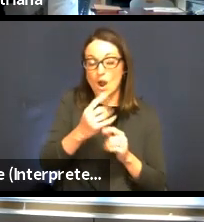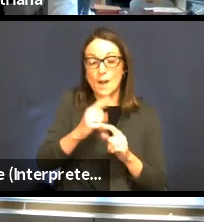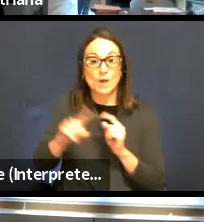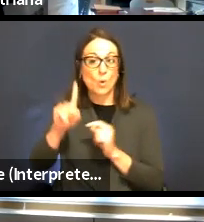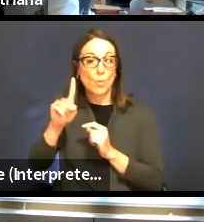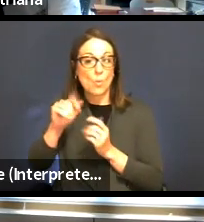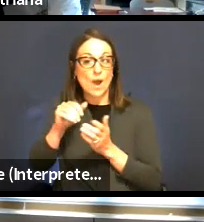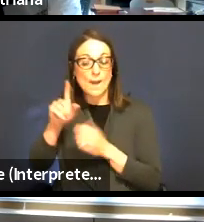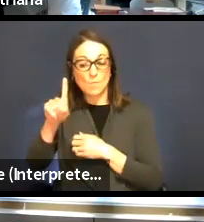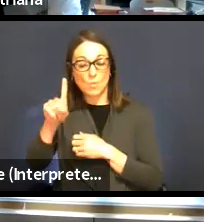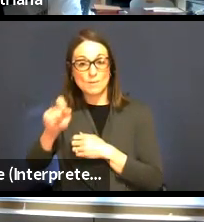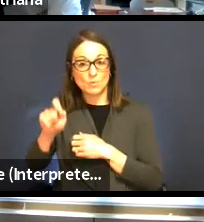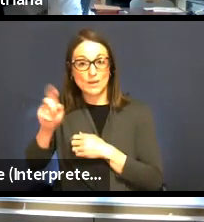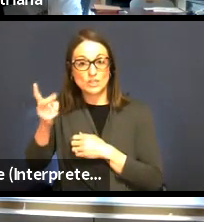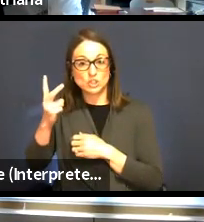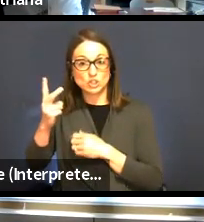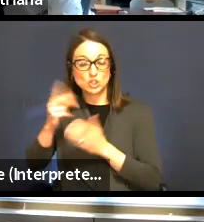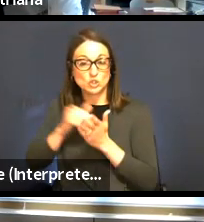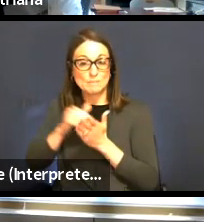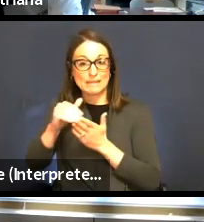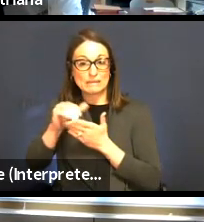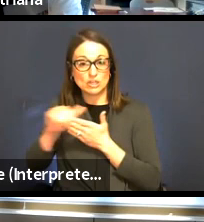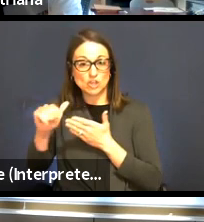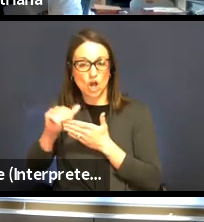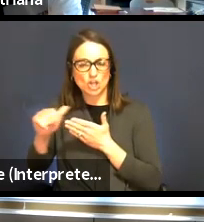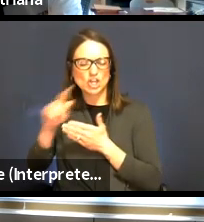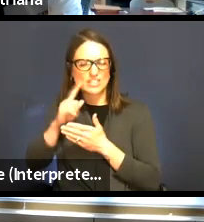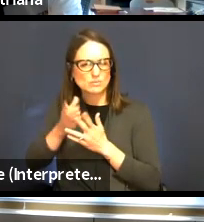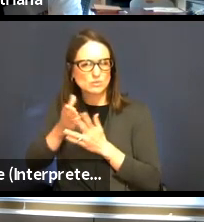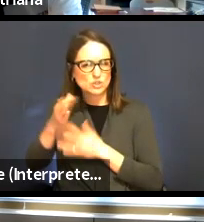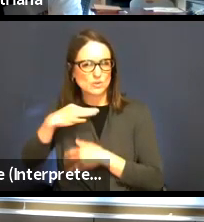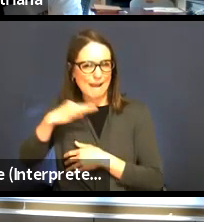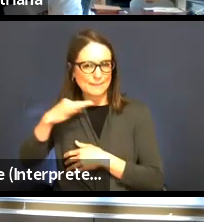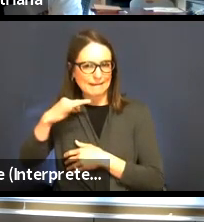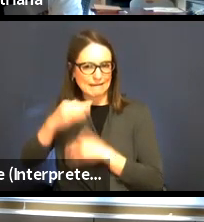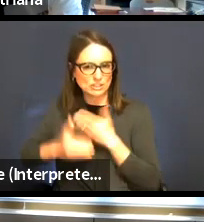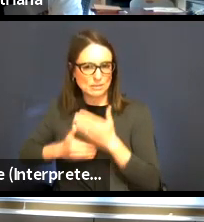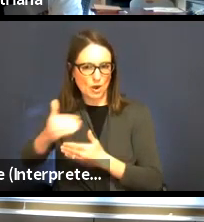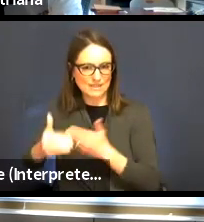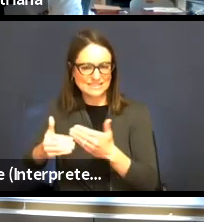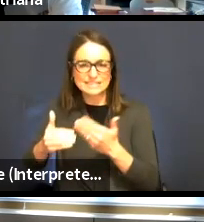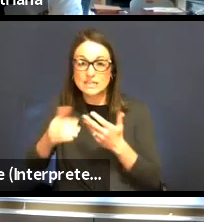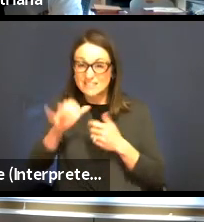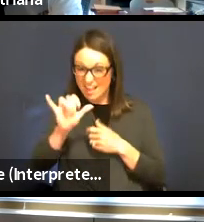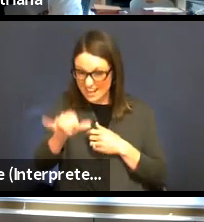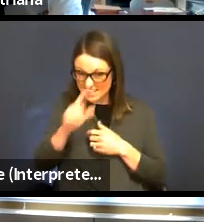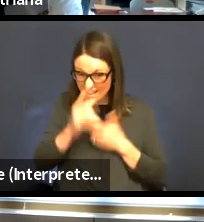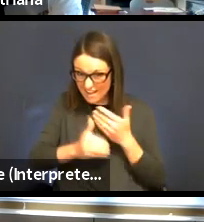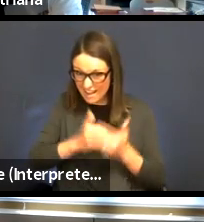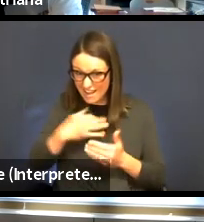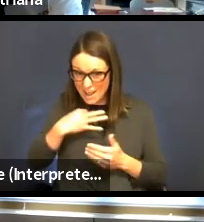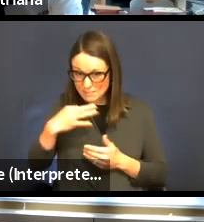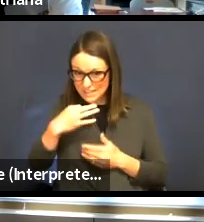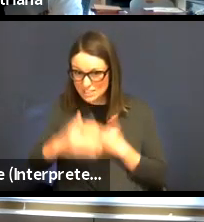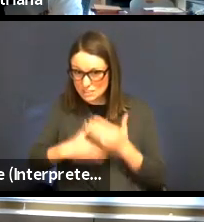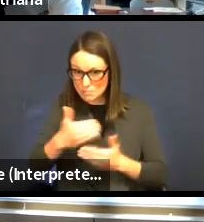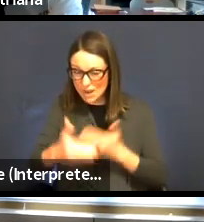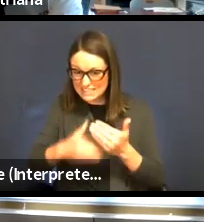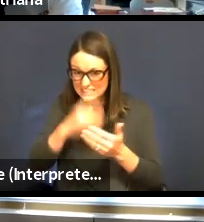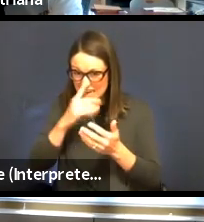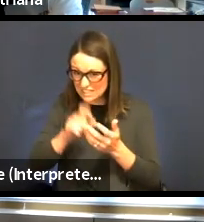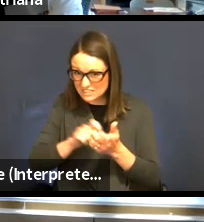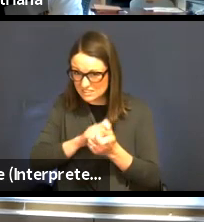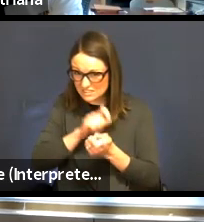through an application process. I don't know if we're talking about this later on, but has that application process been specified?